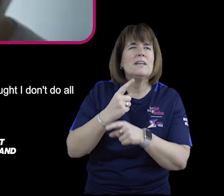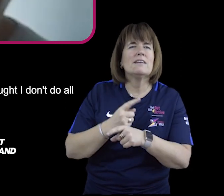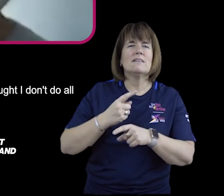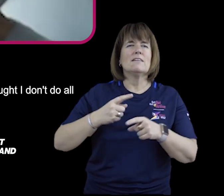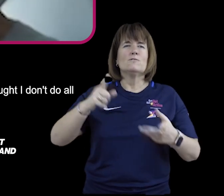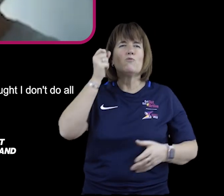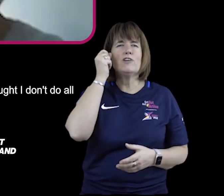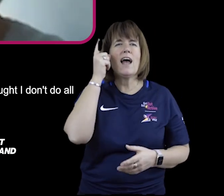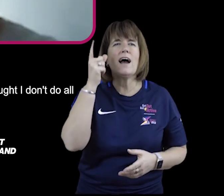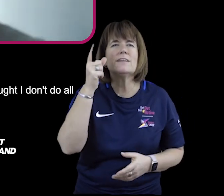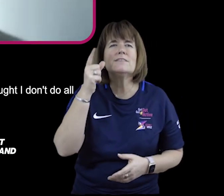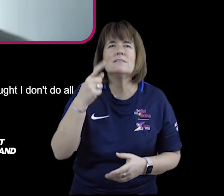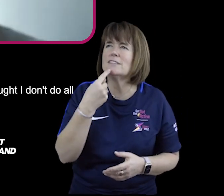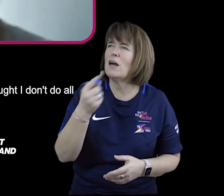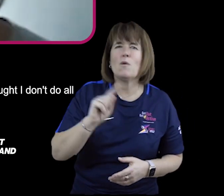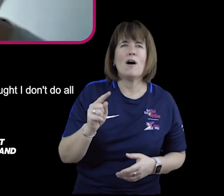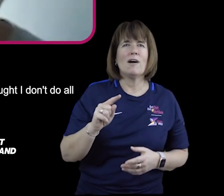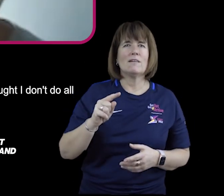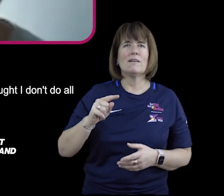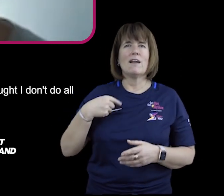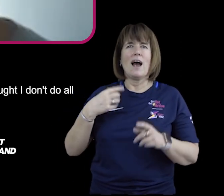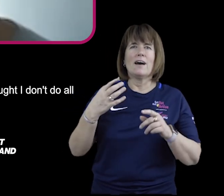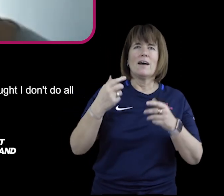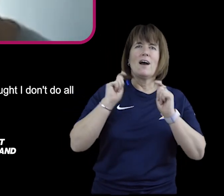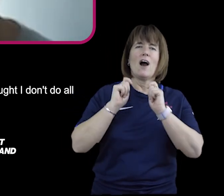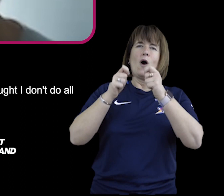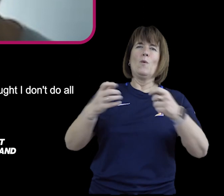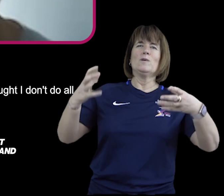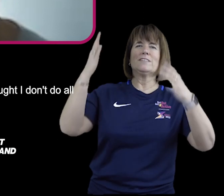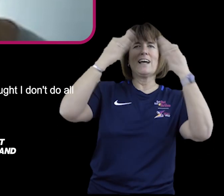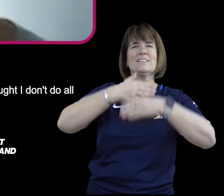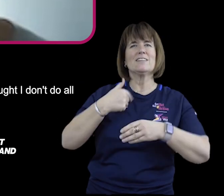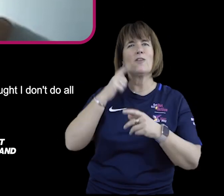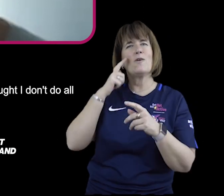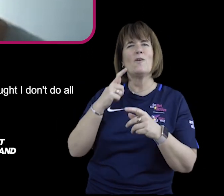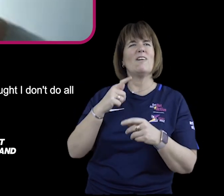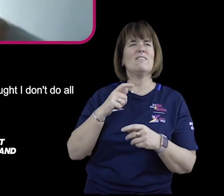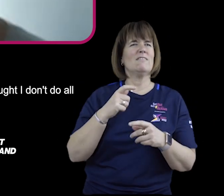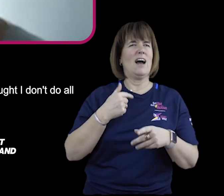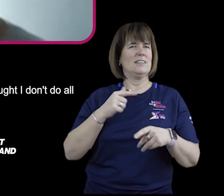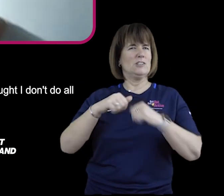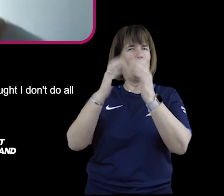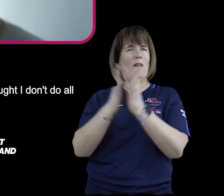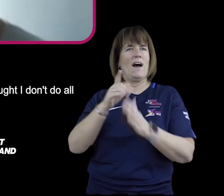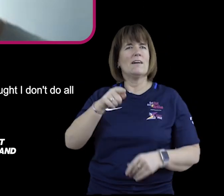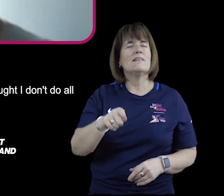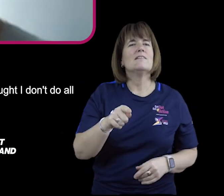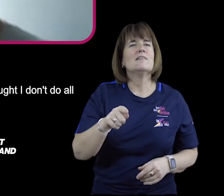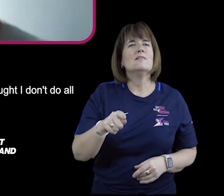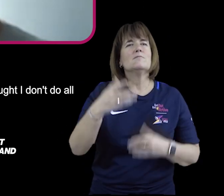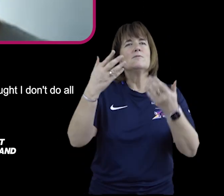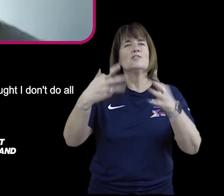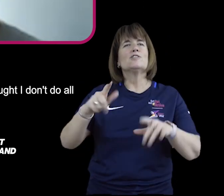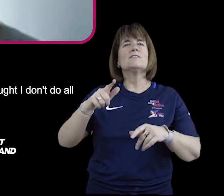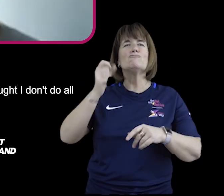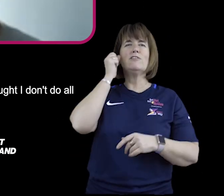been really good. And he says, you know, you don't realise until they actually wrote, when they actually said what I did on that, you